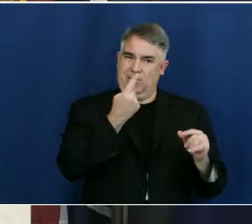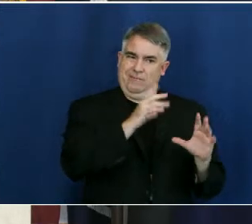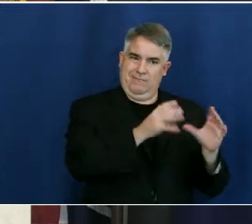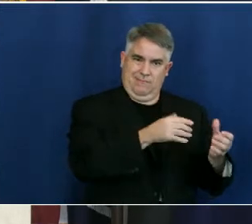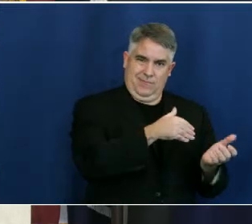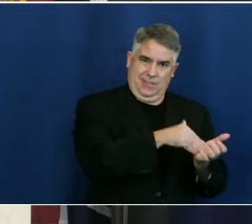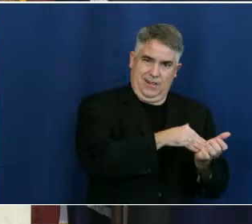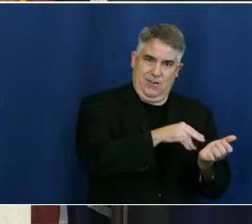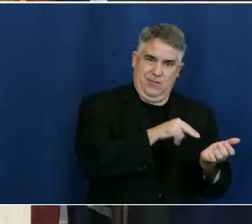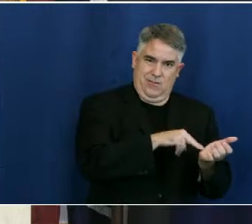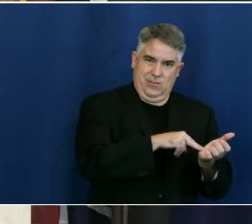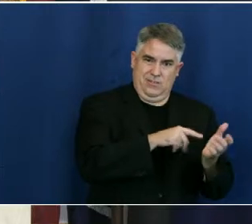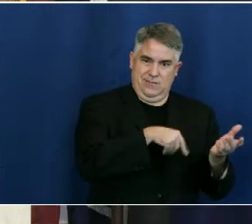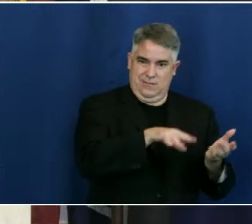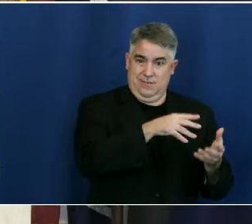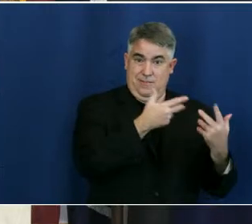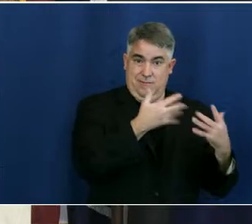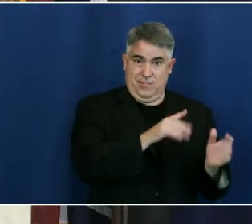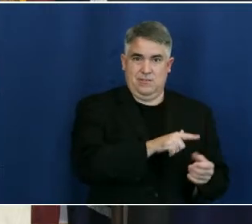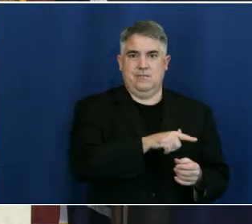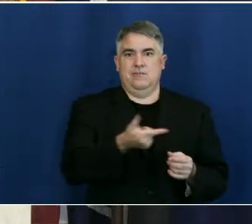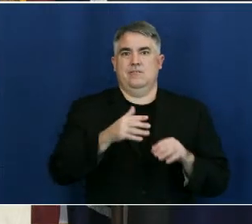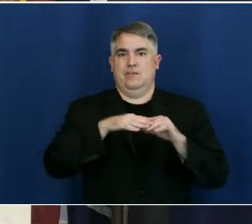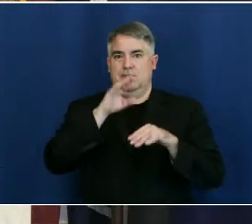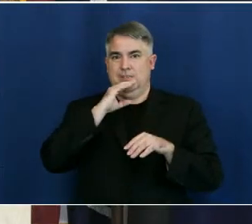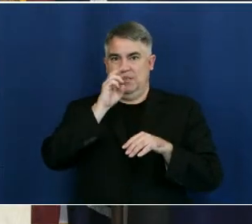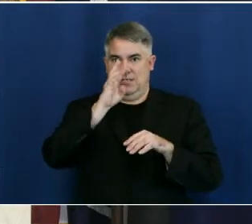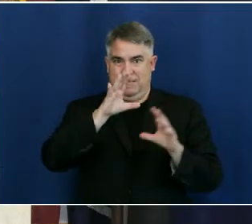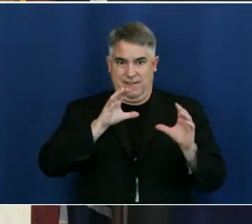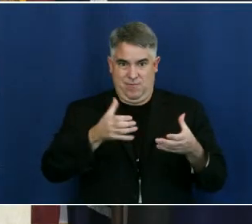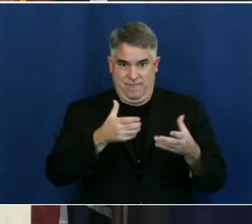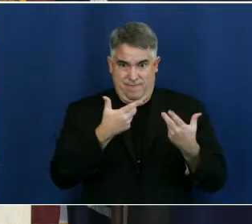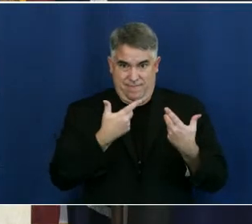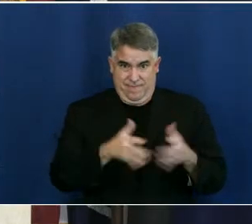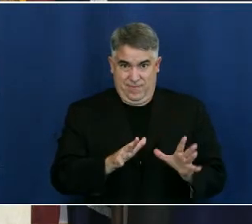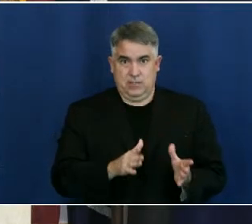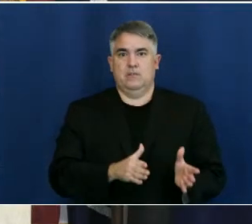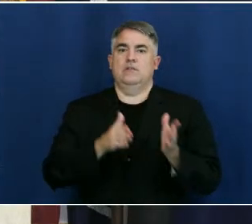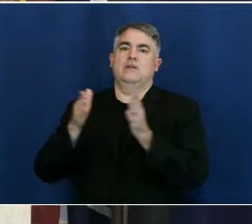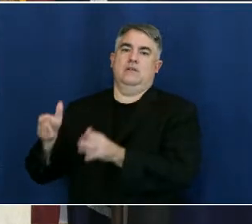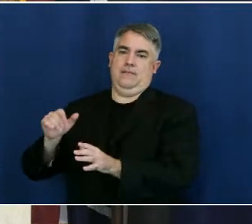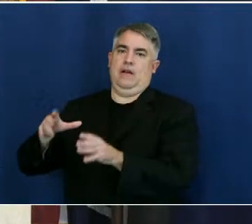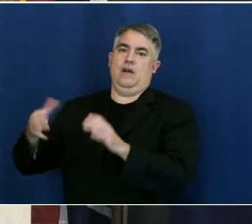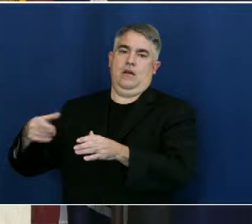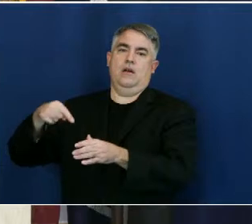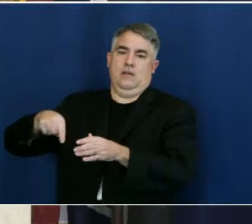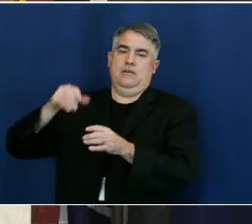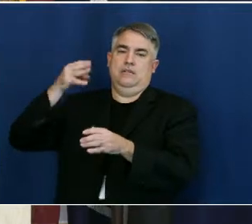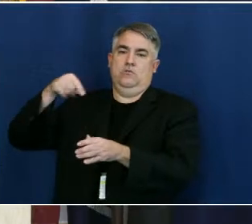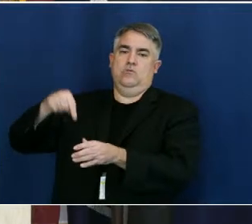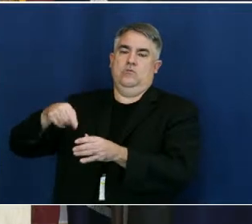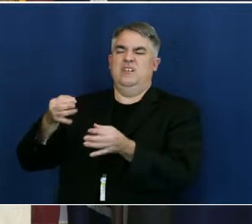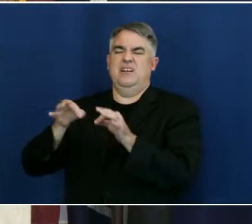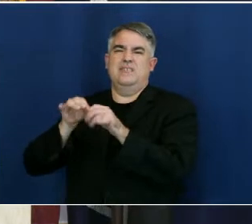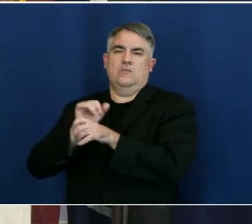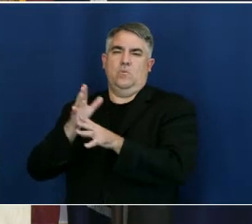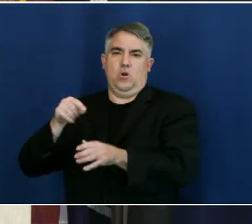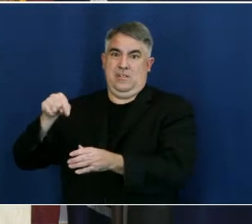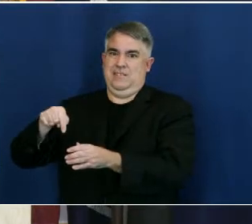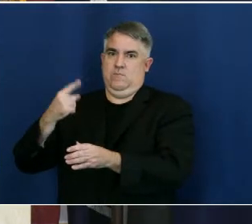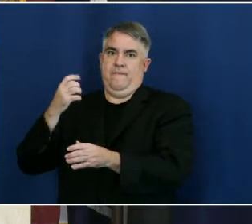older. And once we have slack in the system, we will open up to that first tier of essential workers, which includes teachers. So hopefully